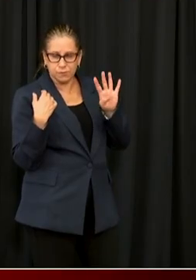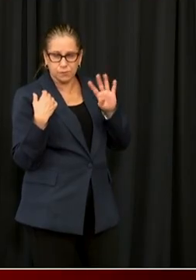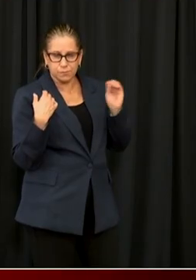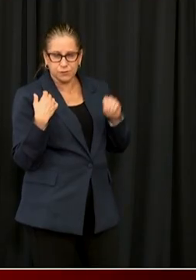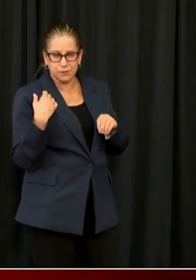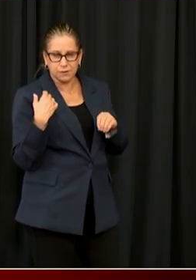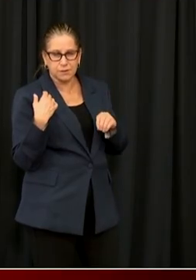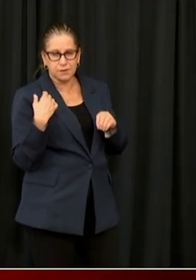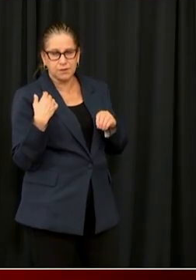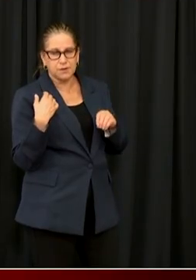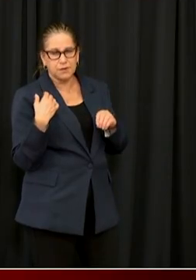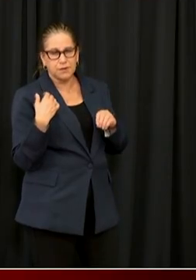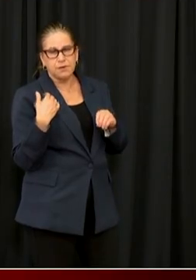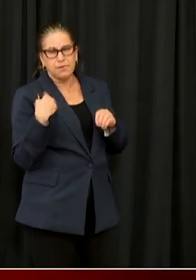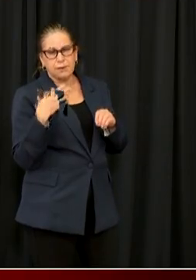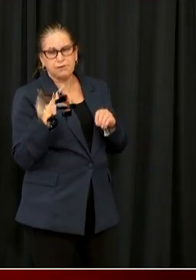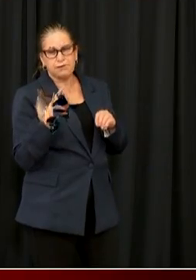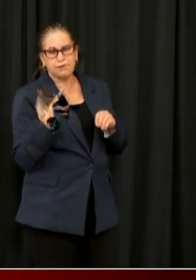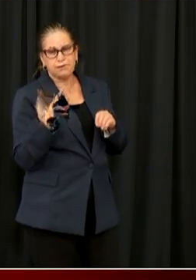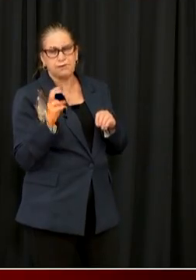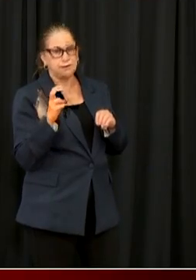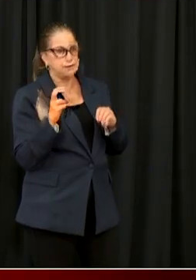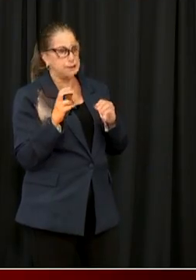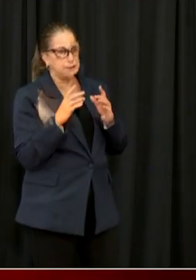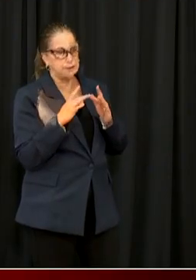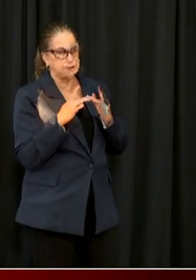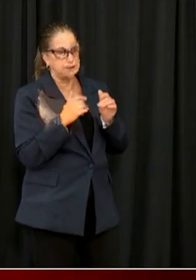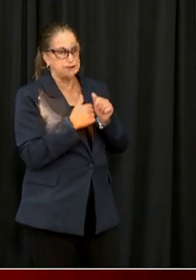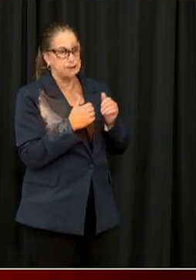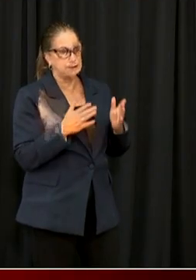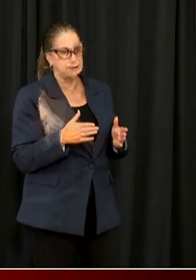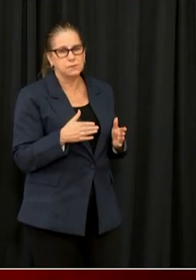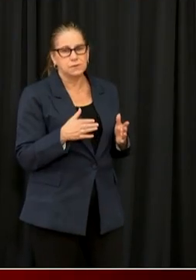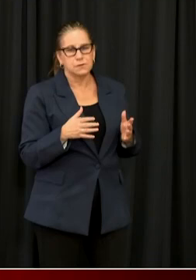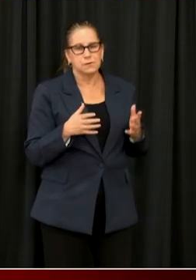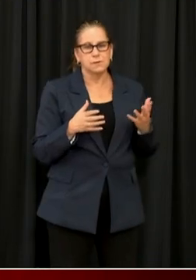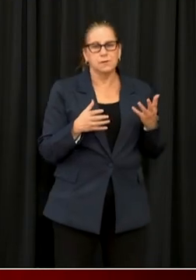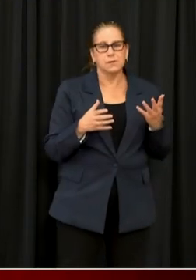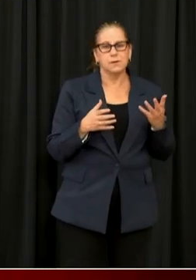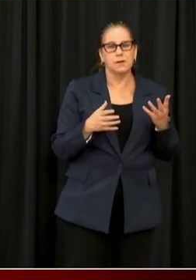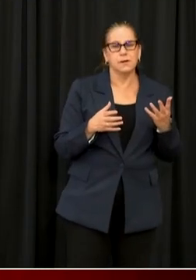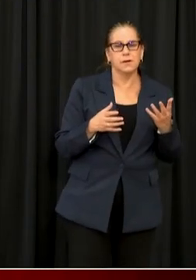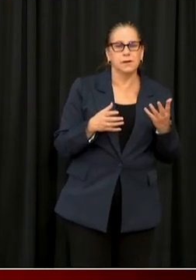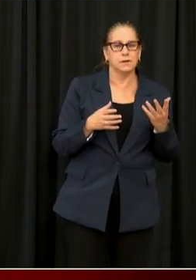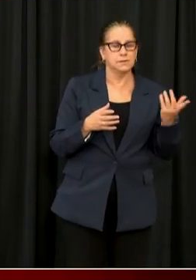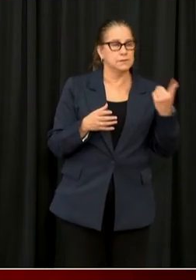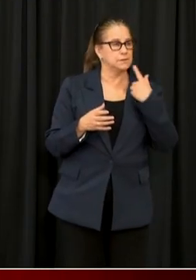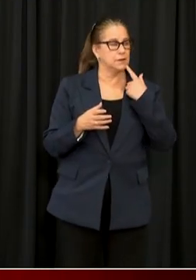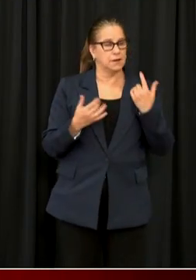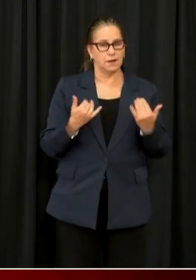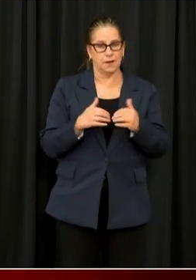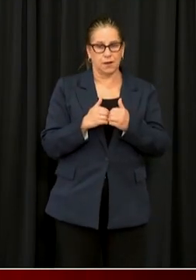about 200 contact tracers now. How many would you need to reach that 90% metric?